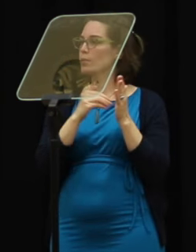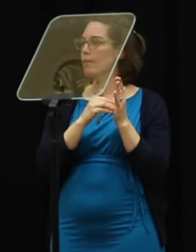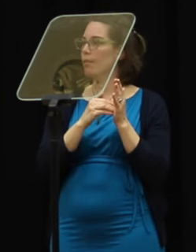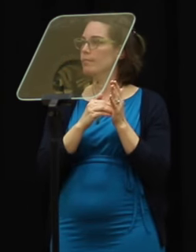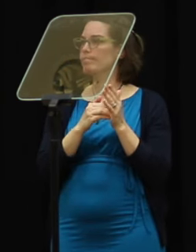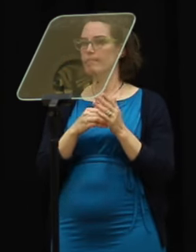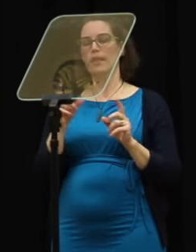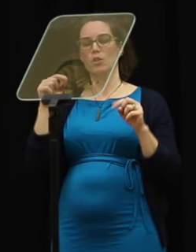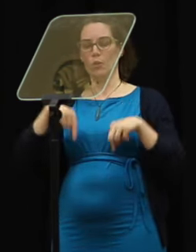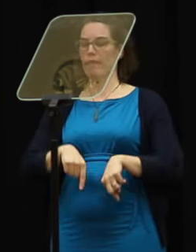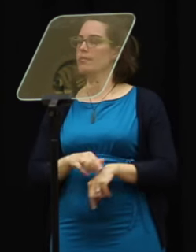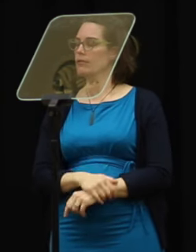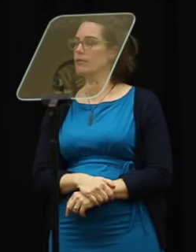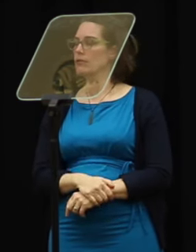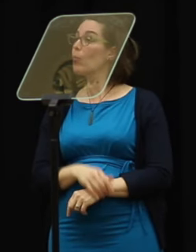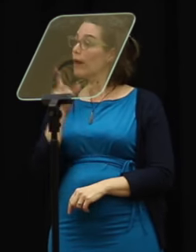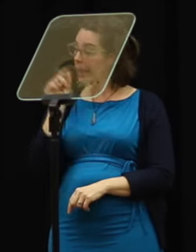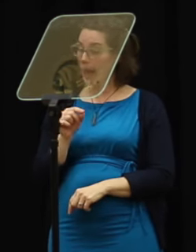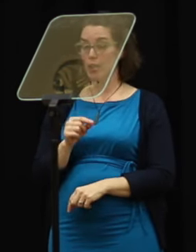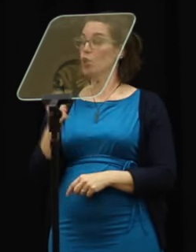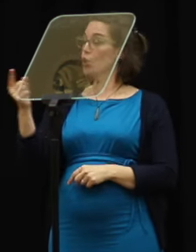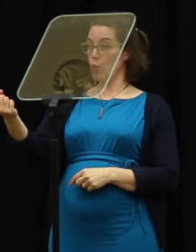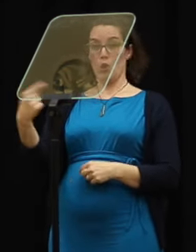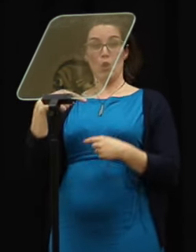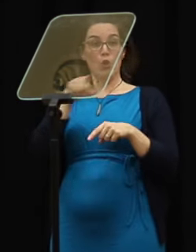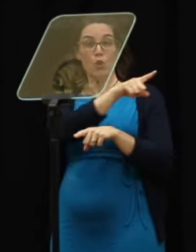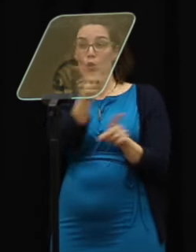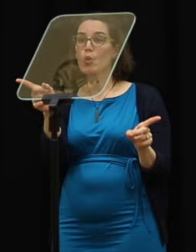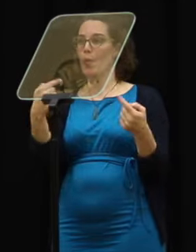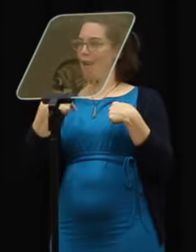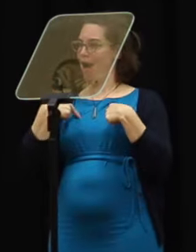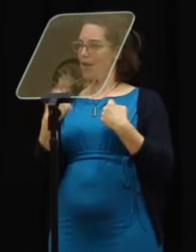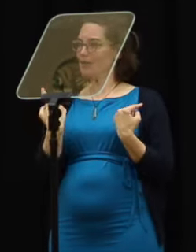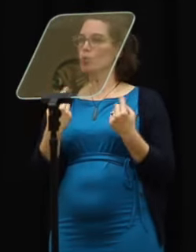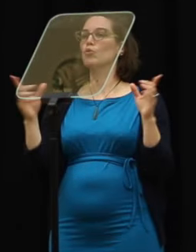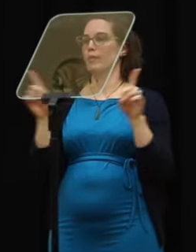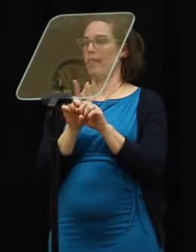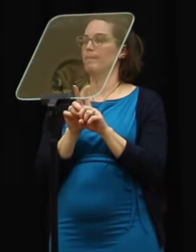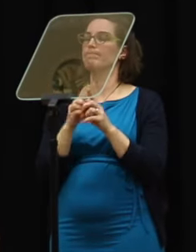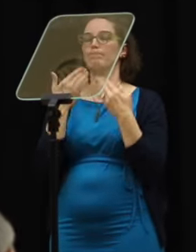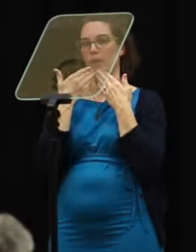this, and we can do this, you and us, together. Thank you.